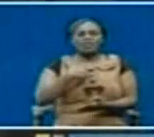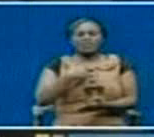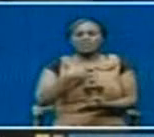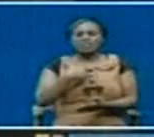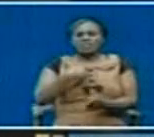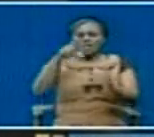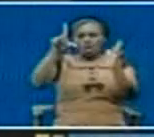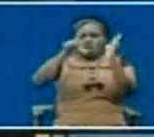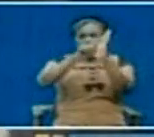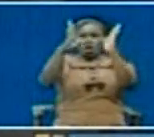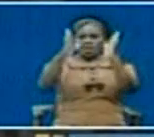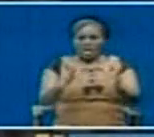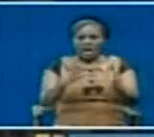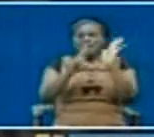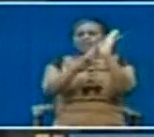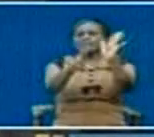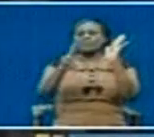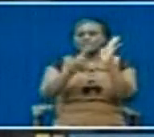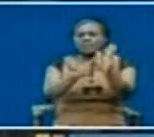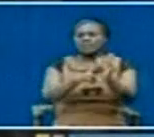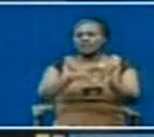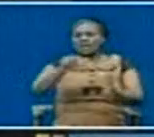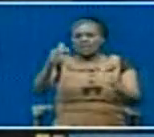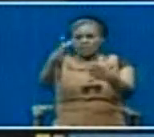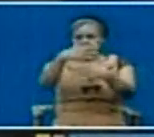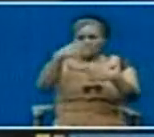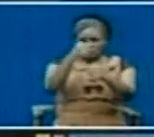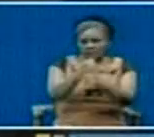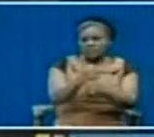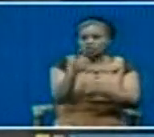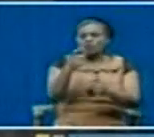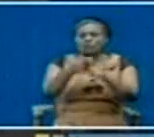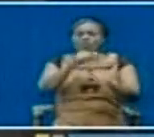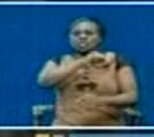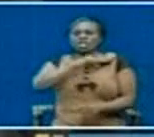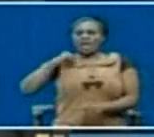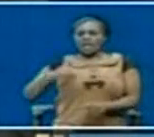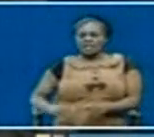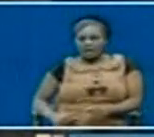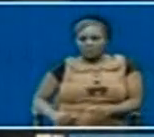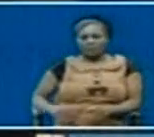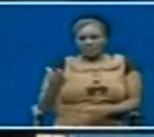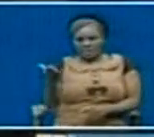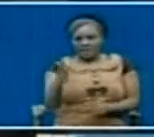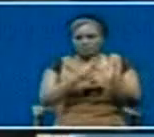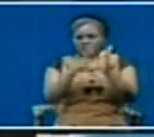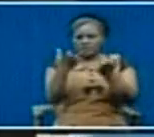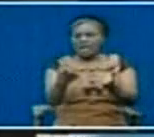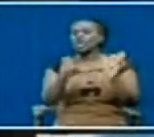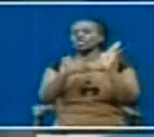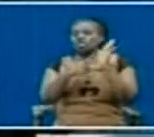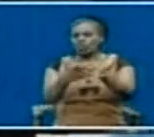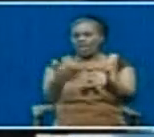advocate who's representing Gulf Energy, Centum, and Power China. His name is Andrew Musangi. He's on the